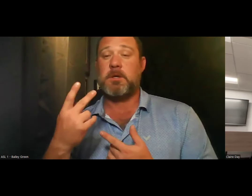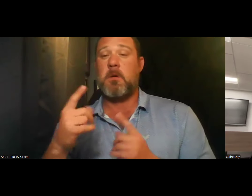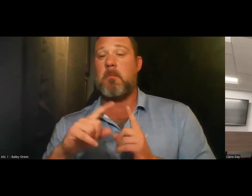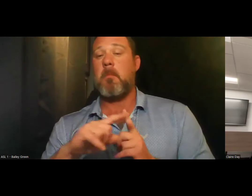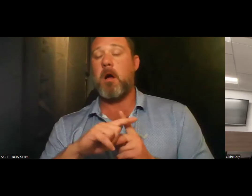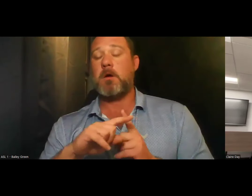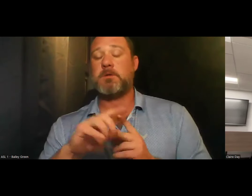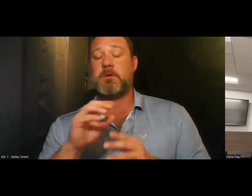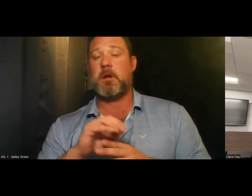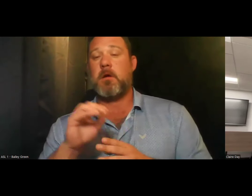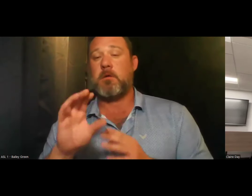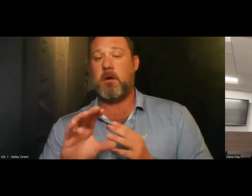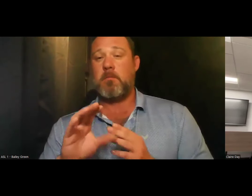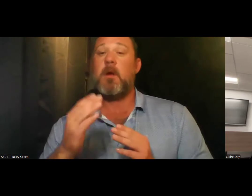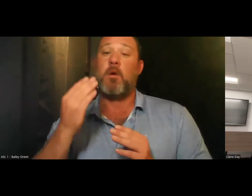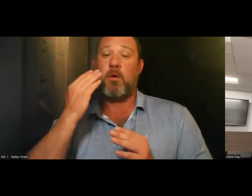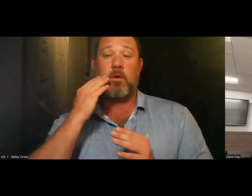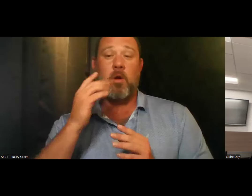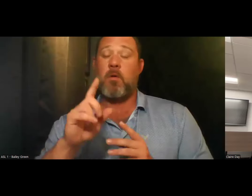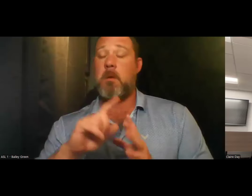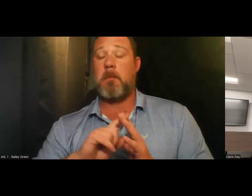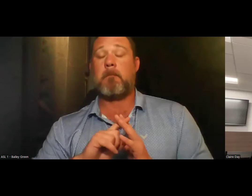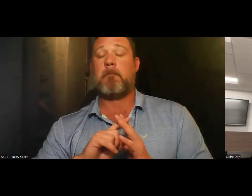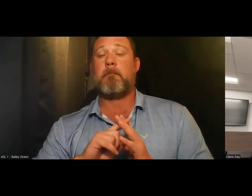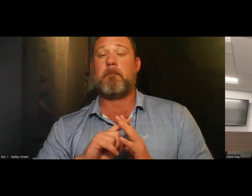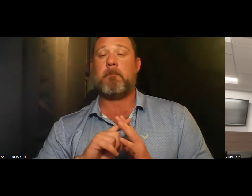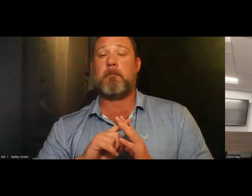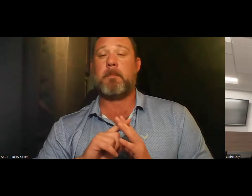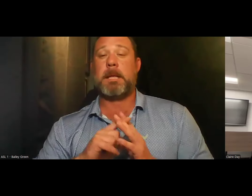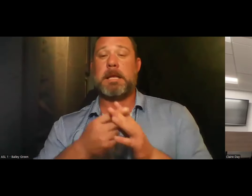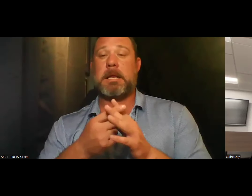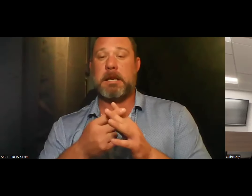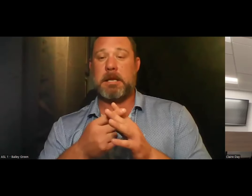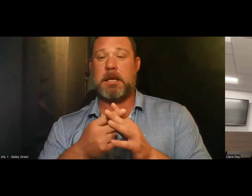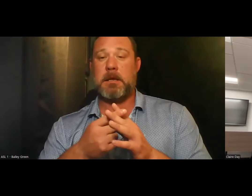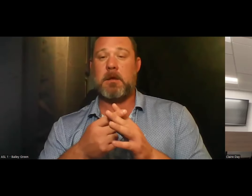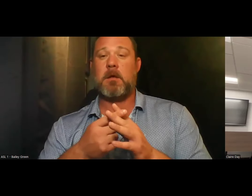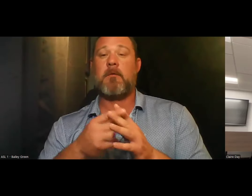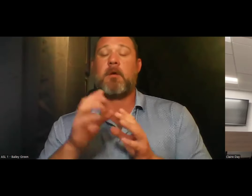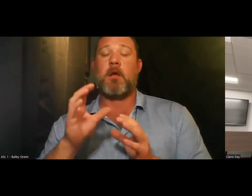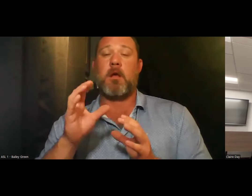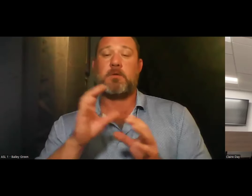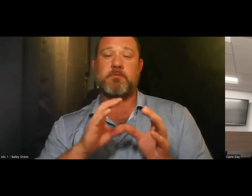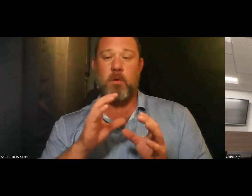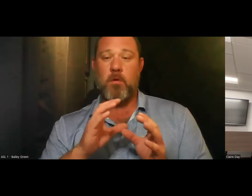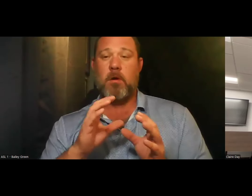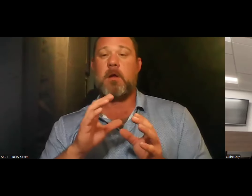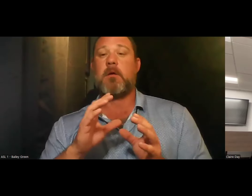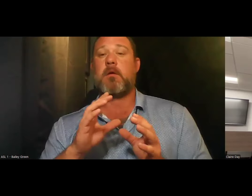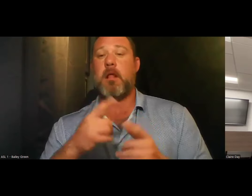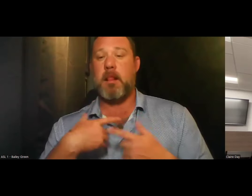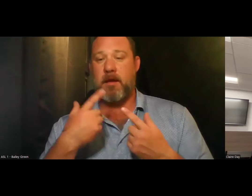positive outcome, and to know that this is really just the beginning of how we then think about exploring lifestyle and